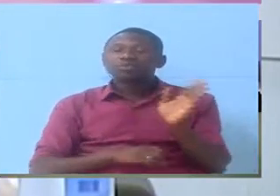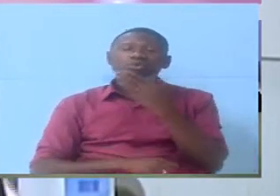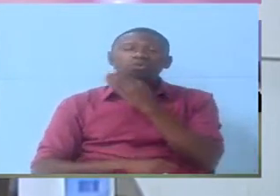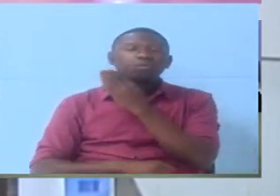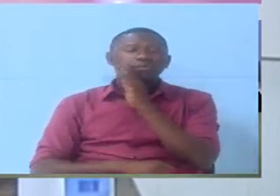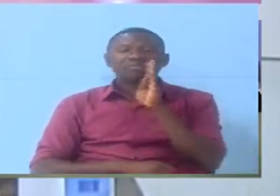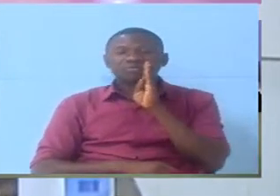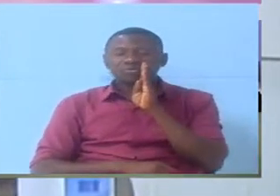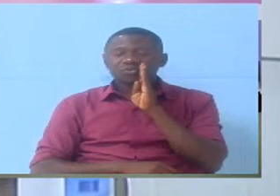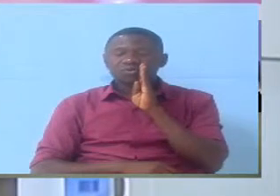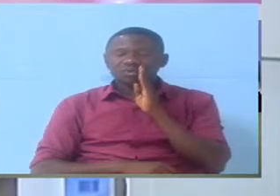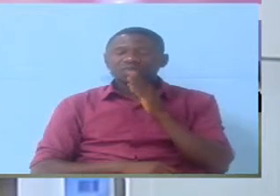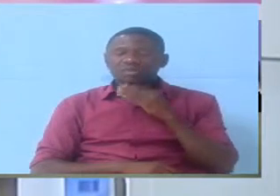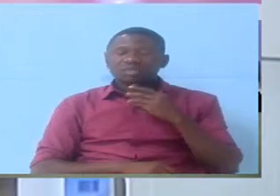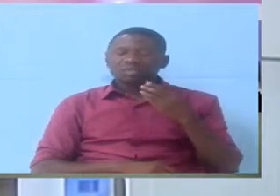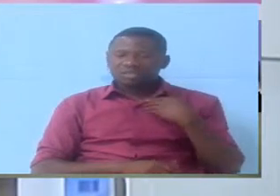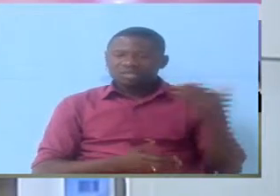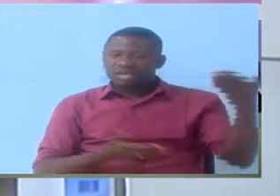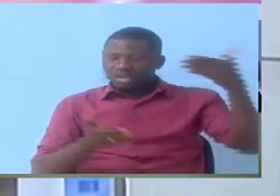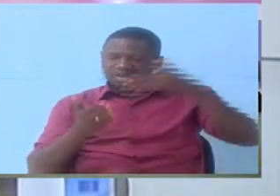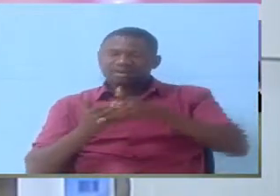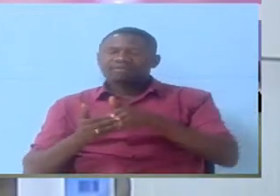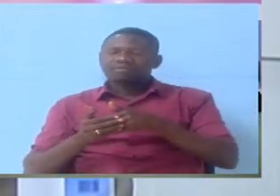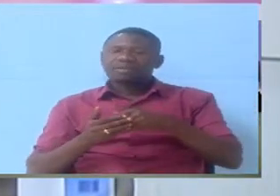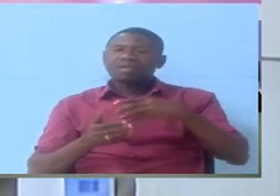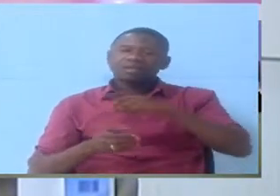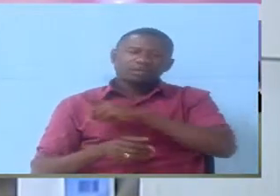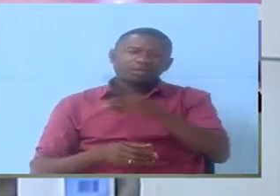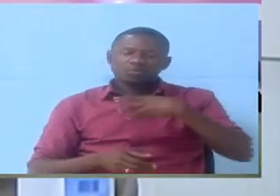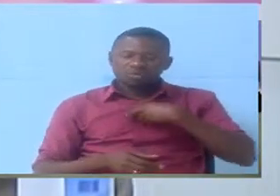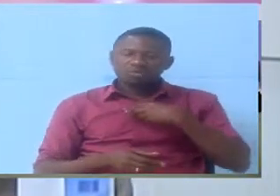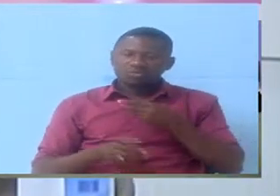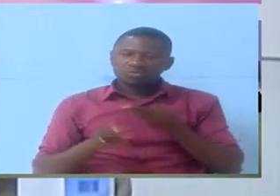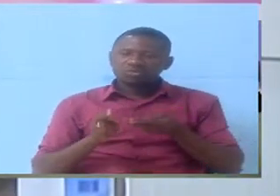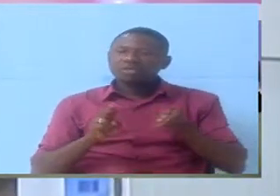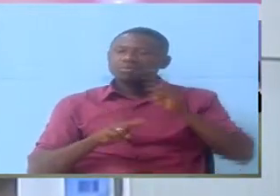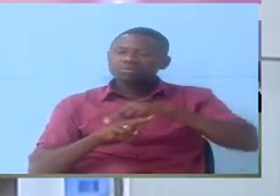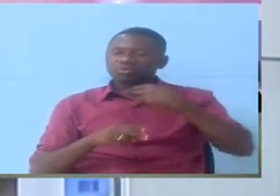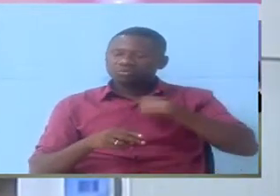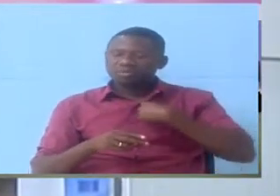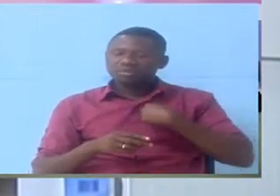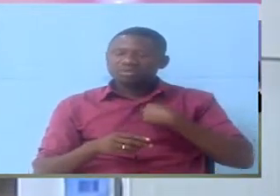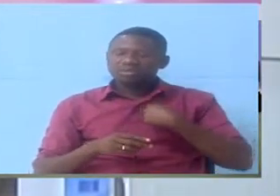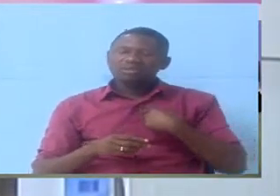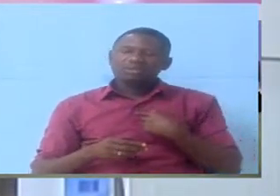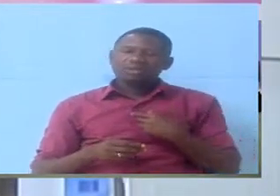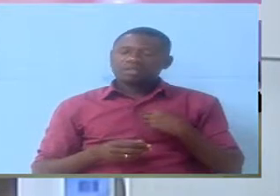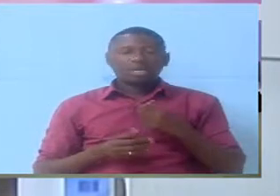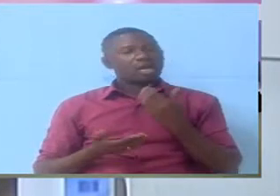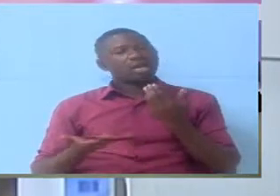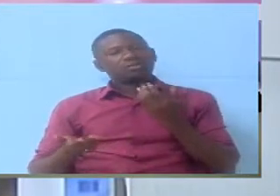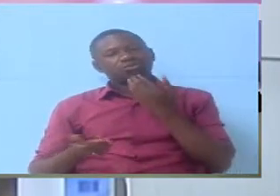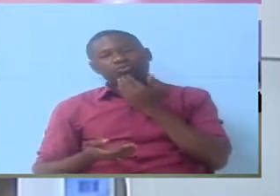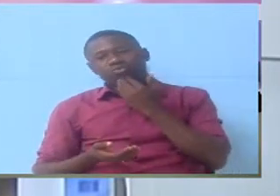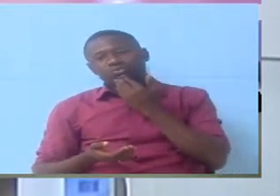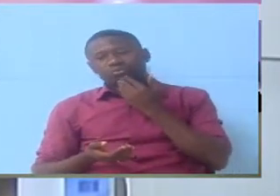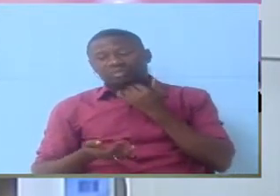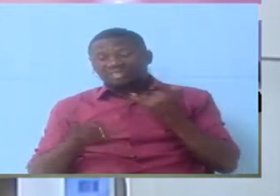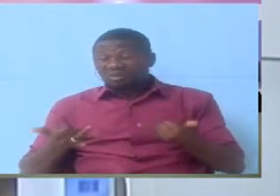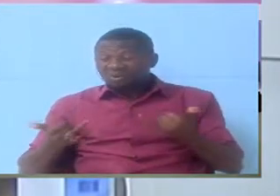So they wanted to report to me. I said to them, well, unfortunately, I've been transferred with immediate effects.